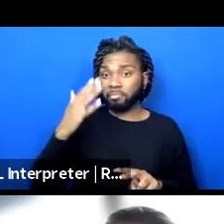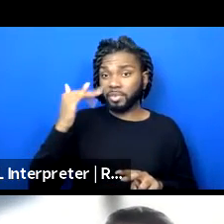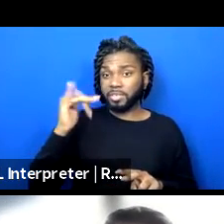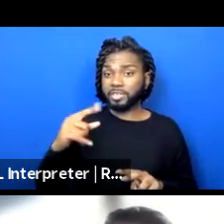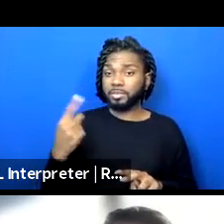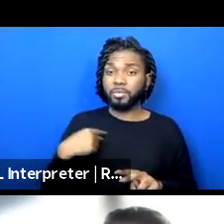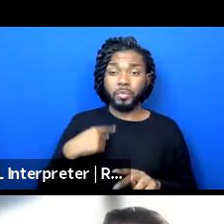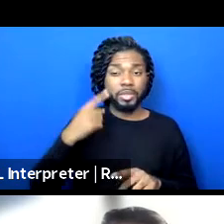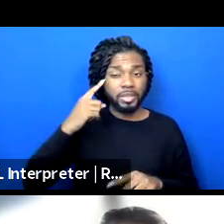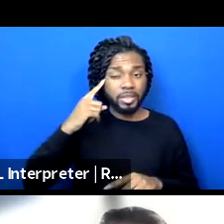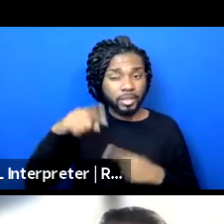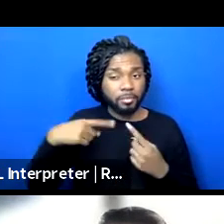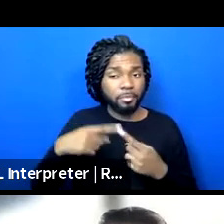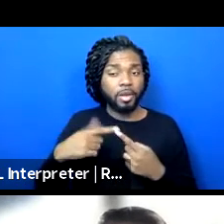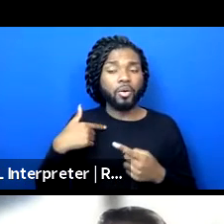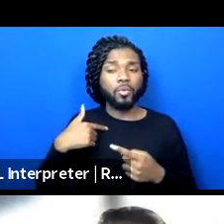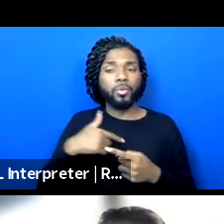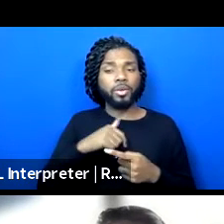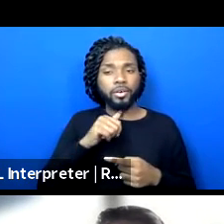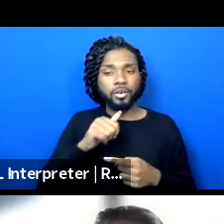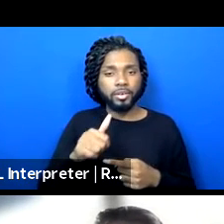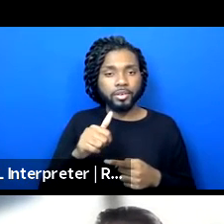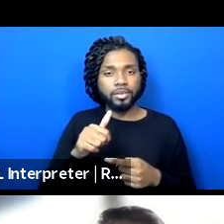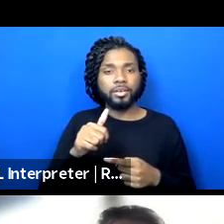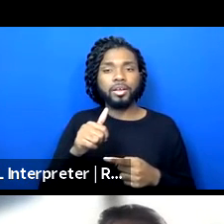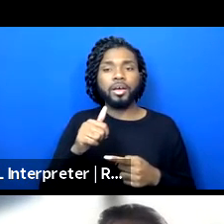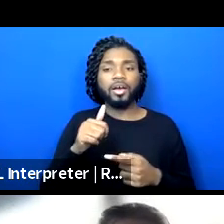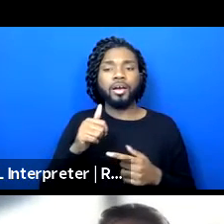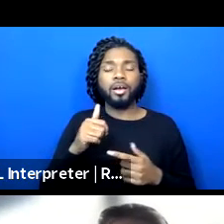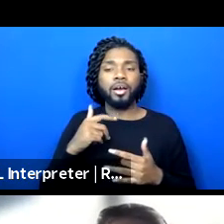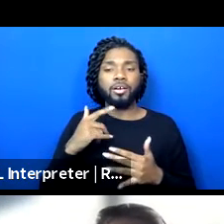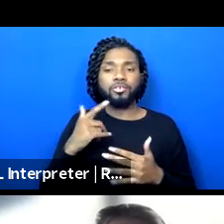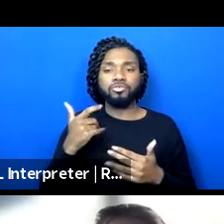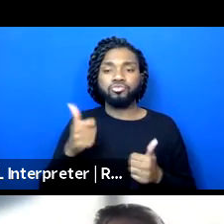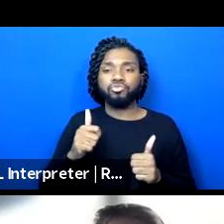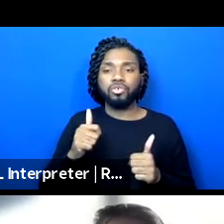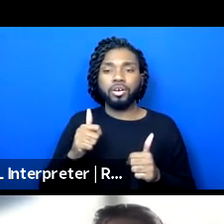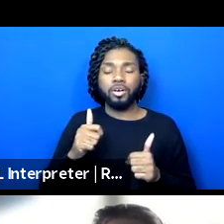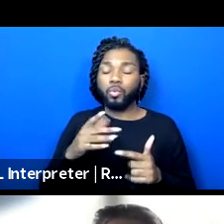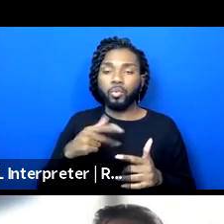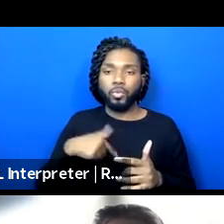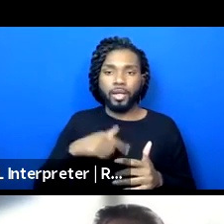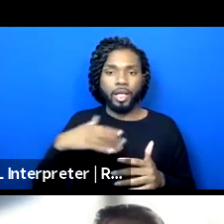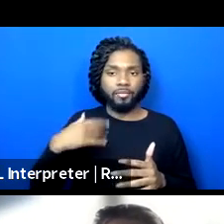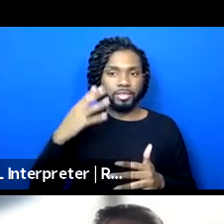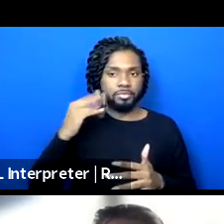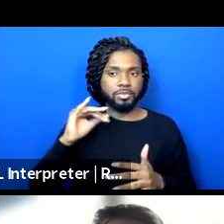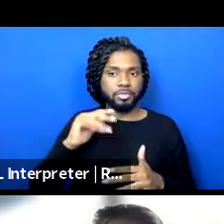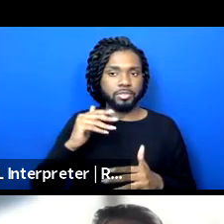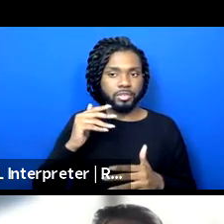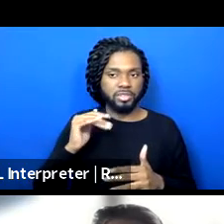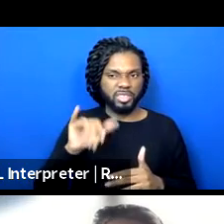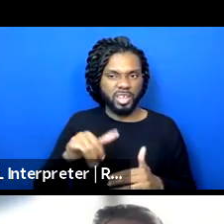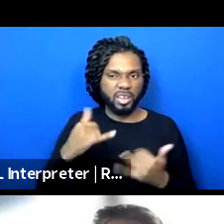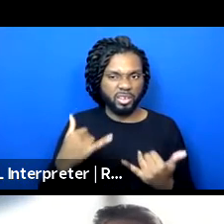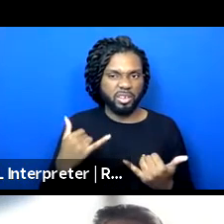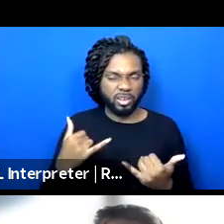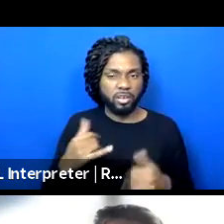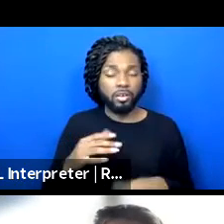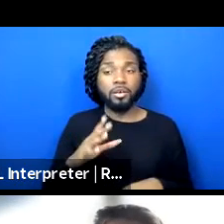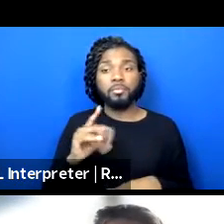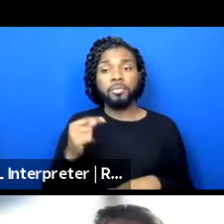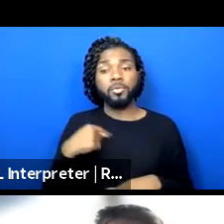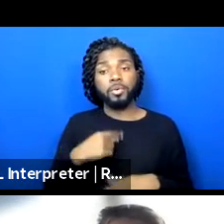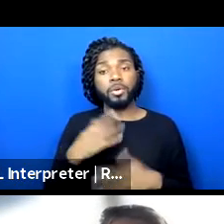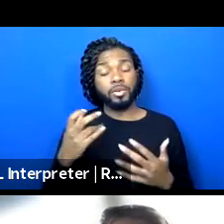We're not running into that process this moment. We would like to see what